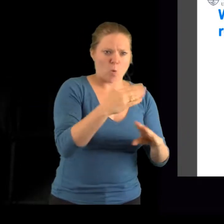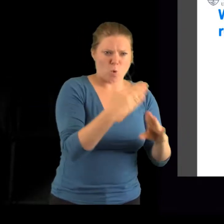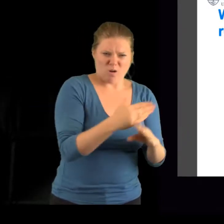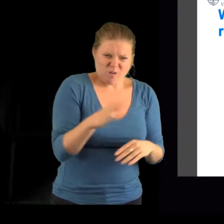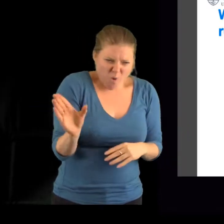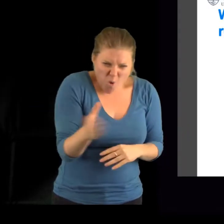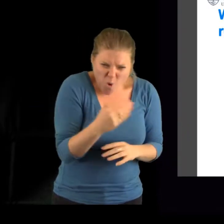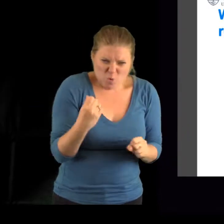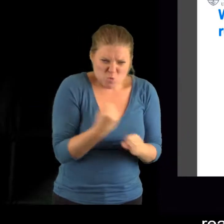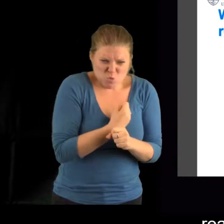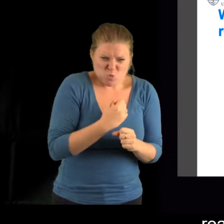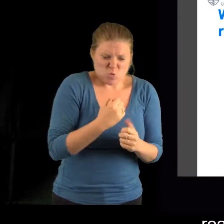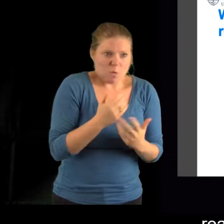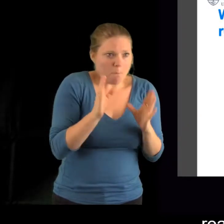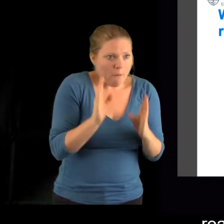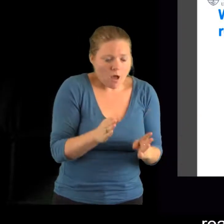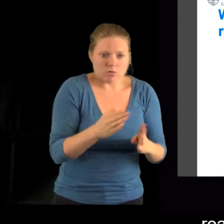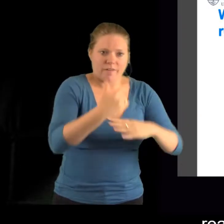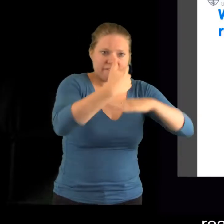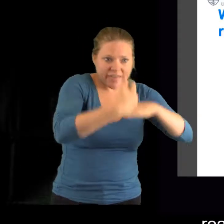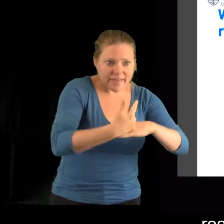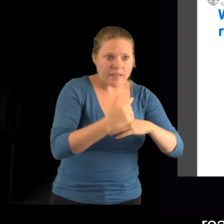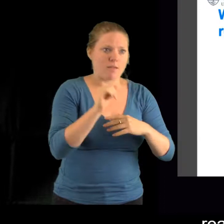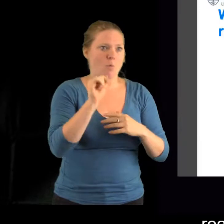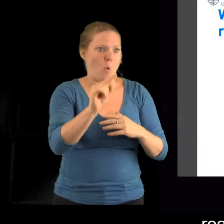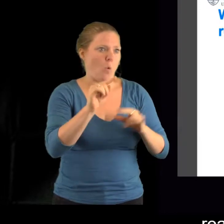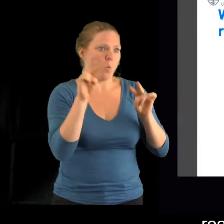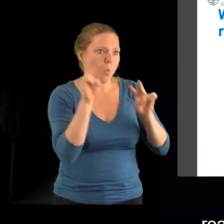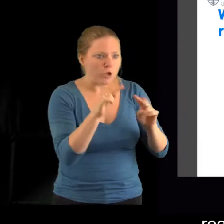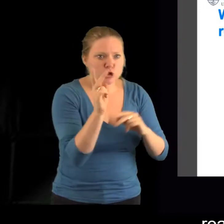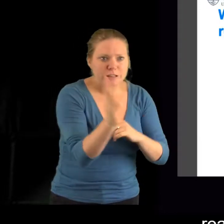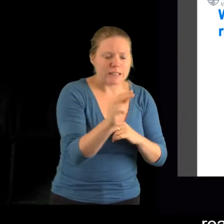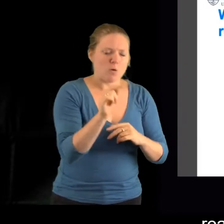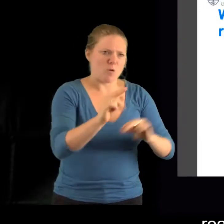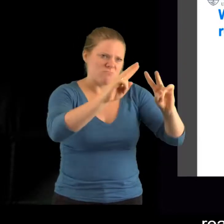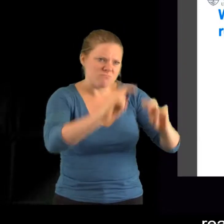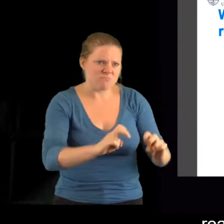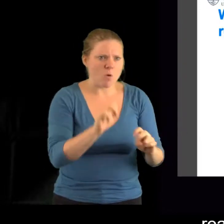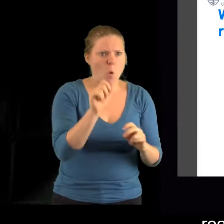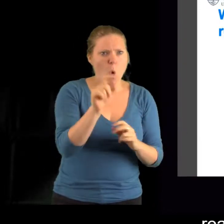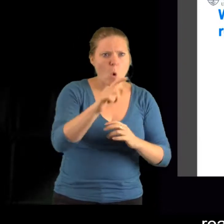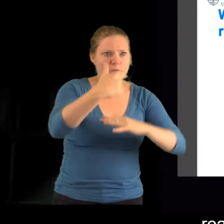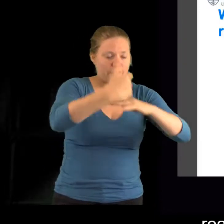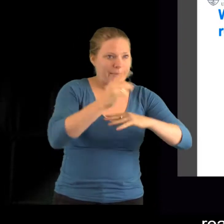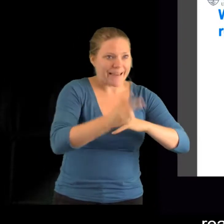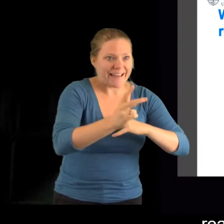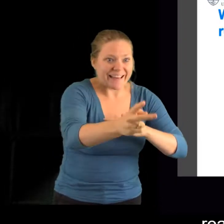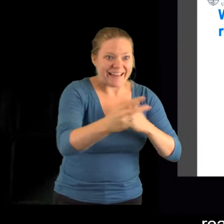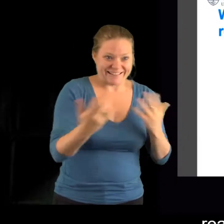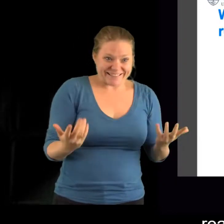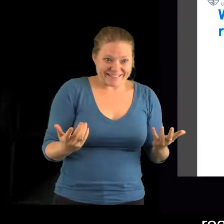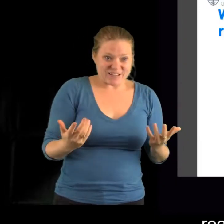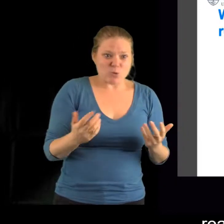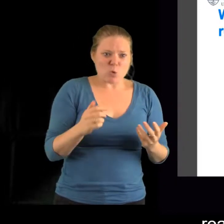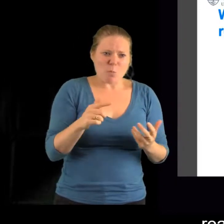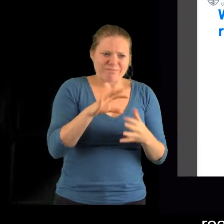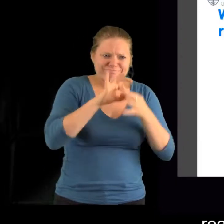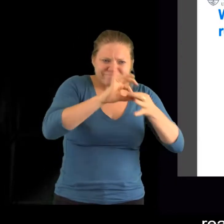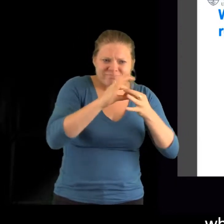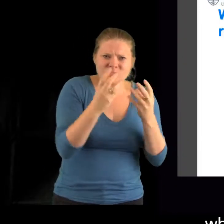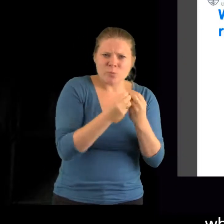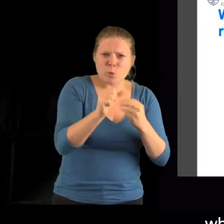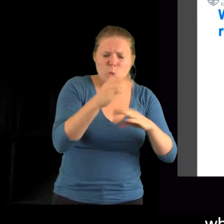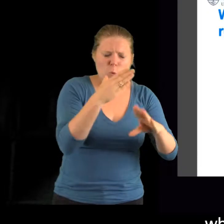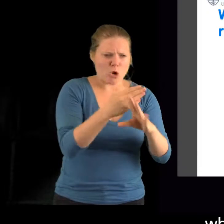back and watch it again. You need to go back and listen to it. You need to really engage with your work and identify